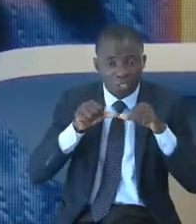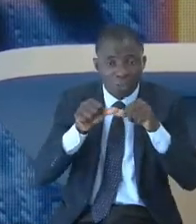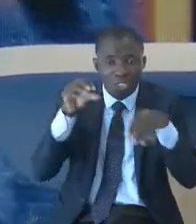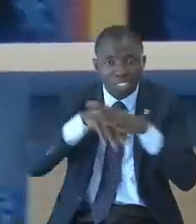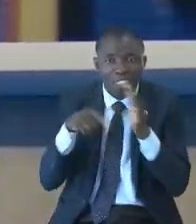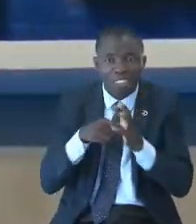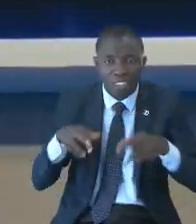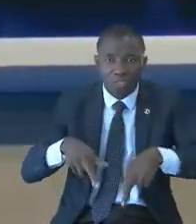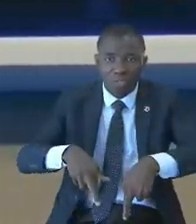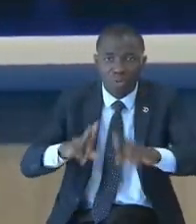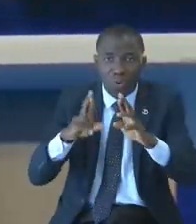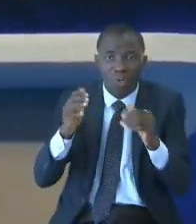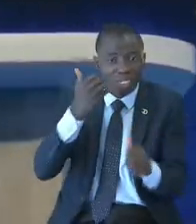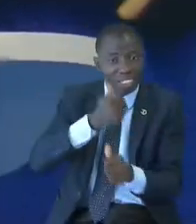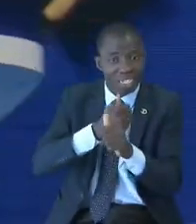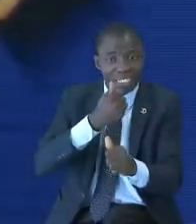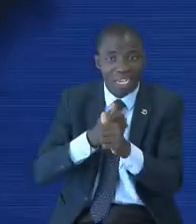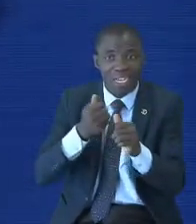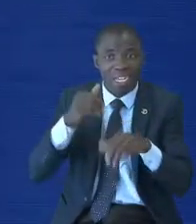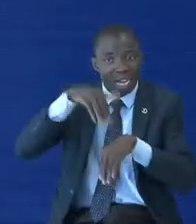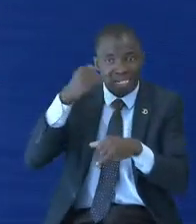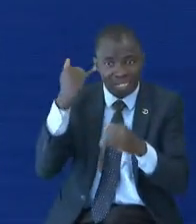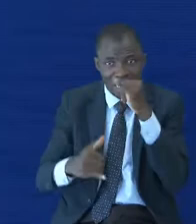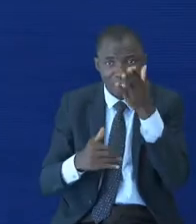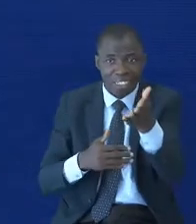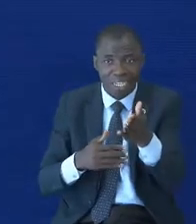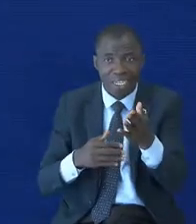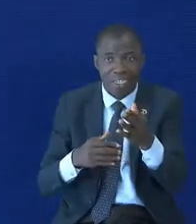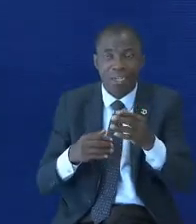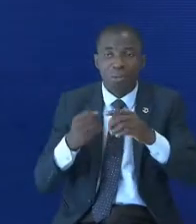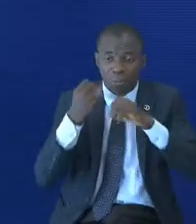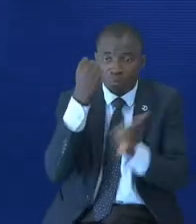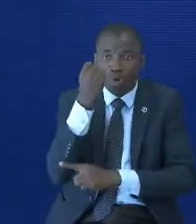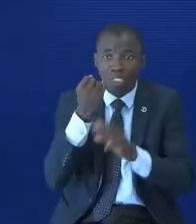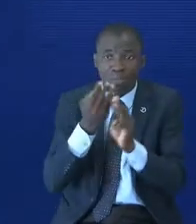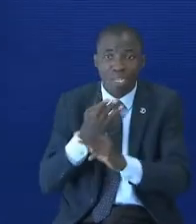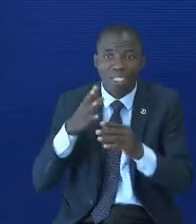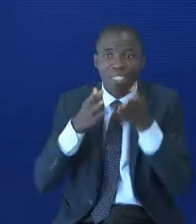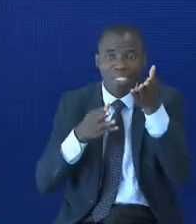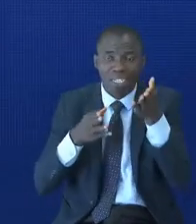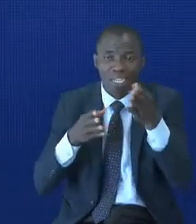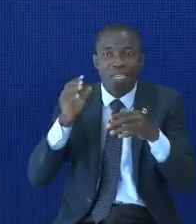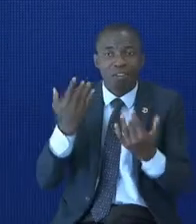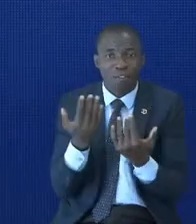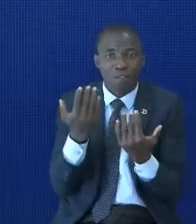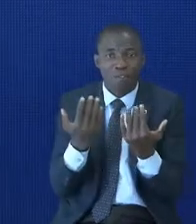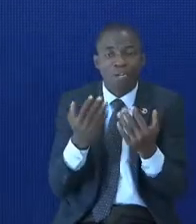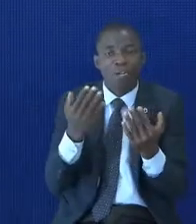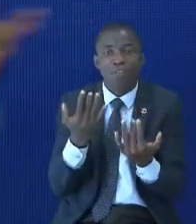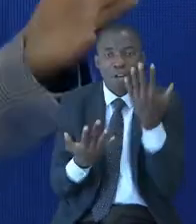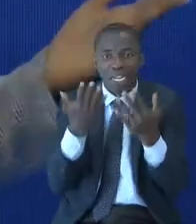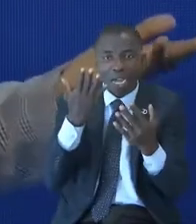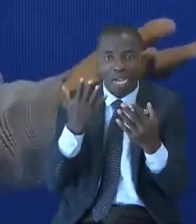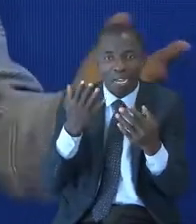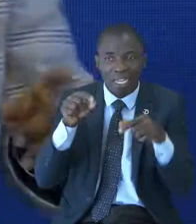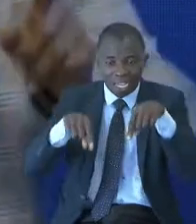road, danger at the end, punishment at the end, fire, hellfire